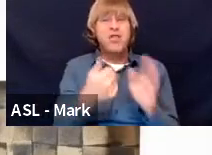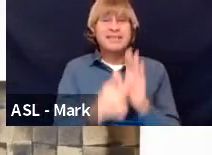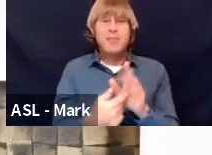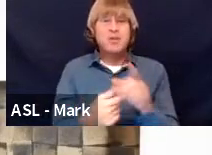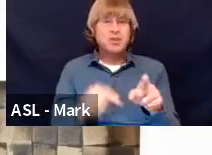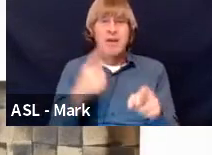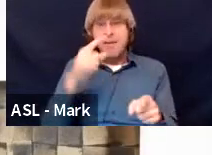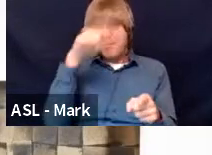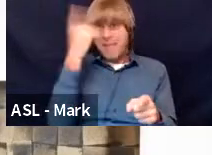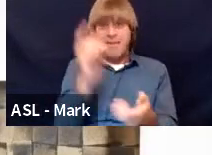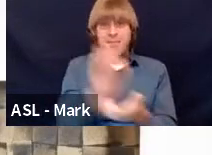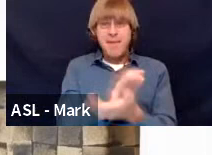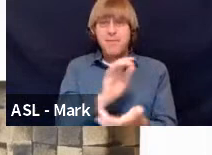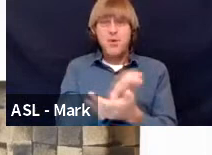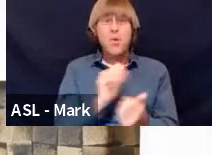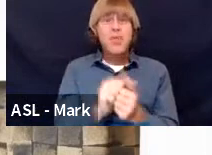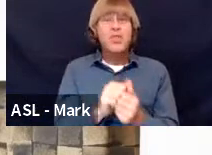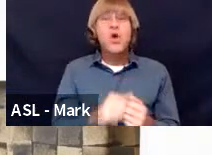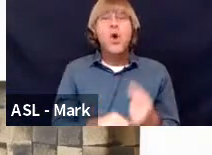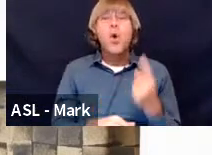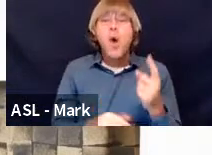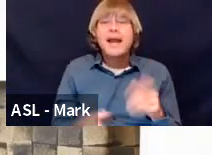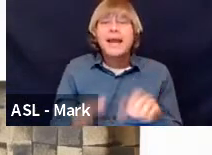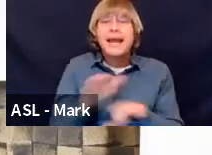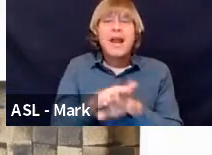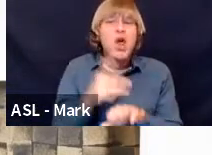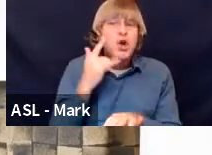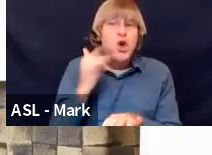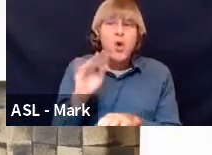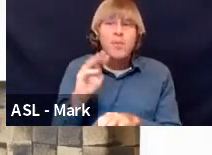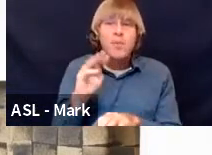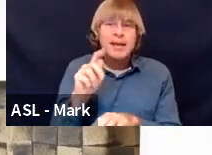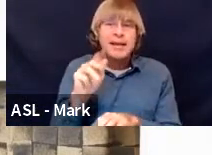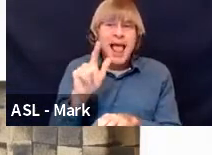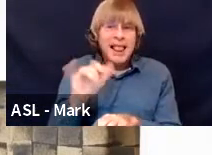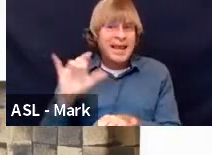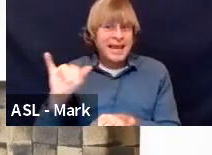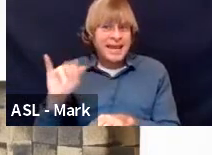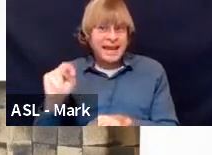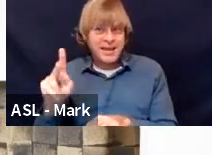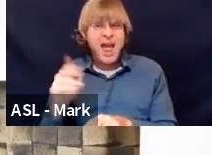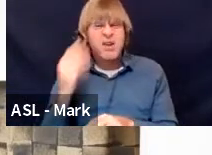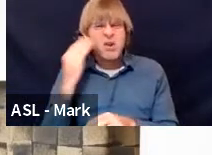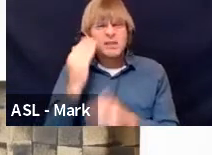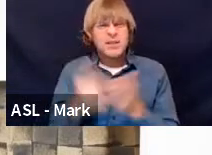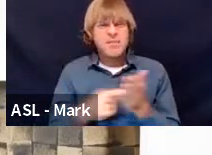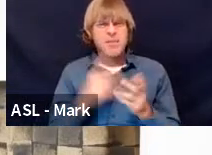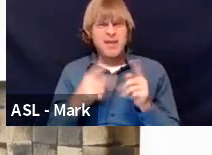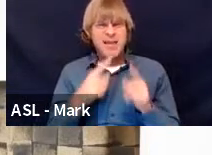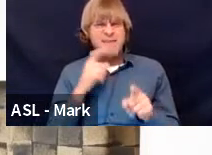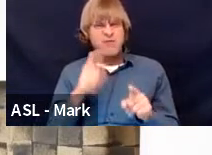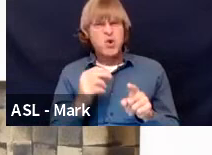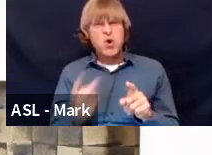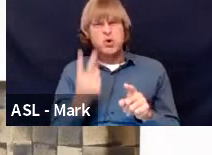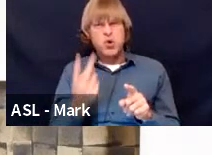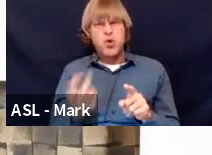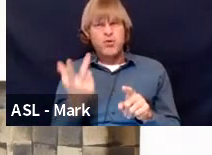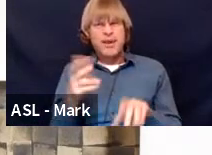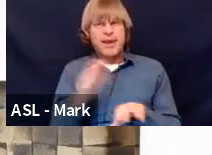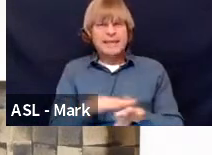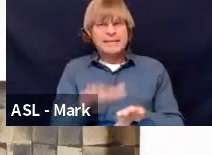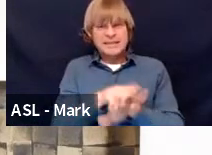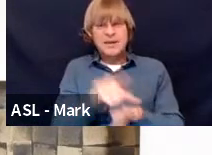just black paper with one hit of gold metallic ink. I know sometimes people think they're going to need to do 2 or 3 hits or do